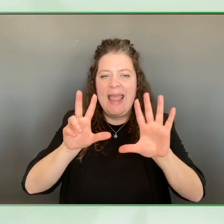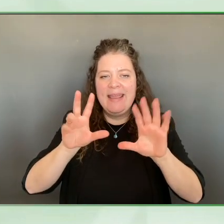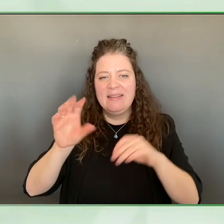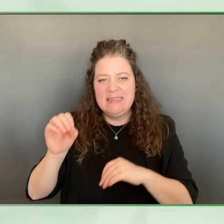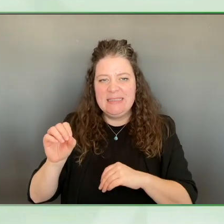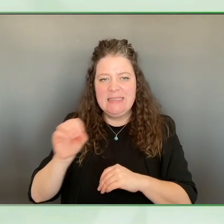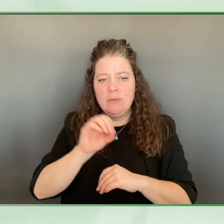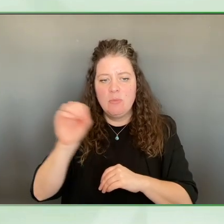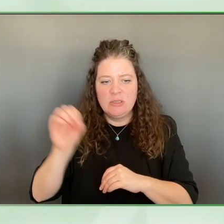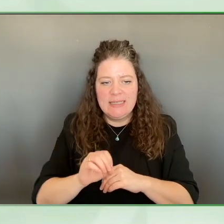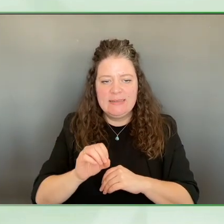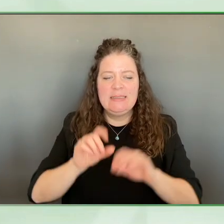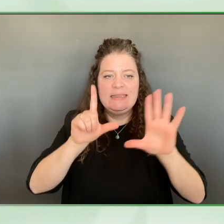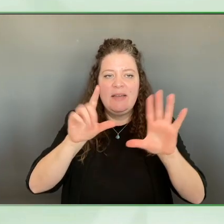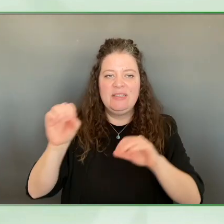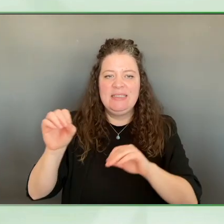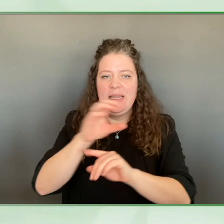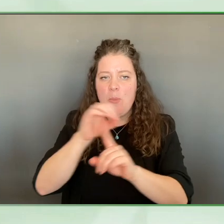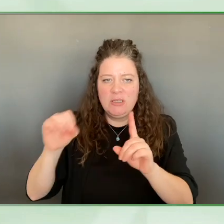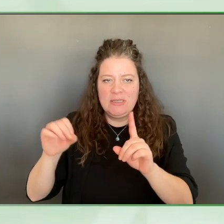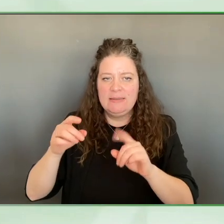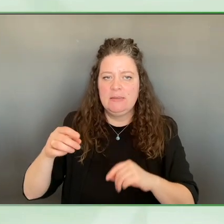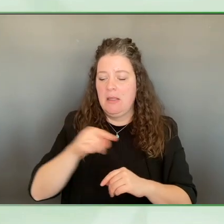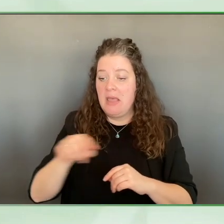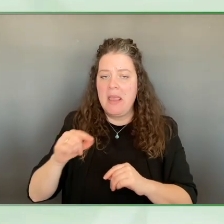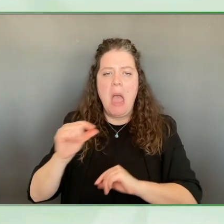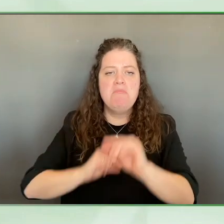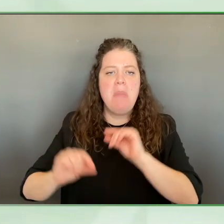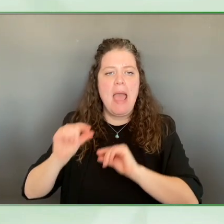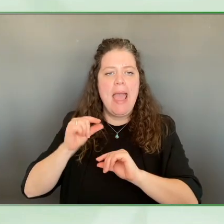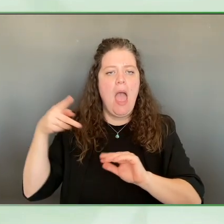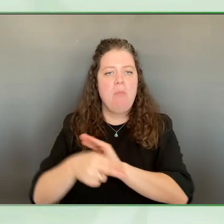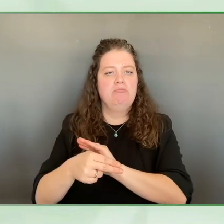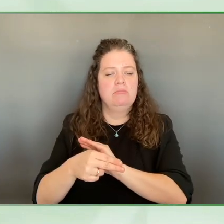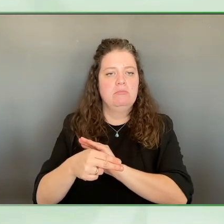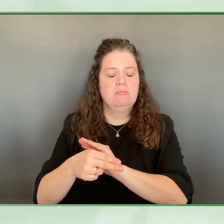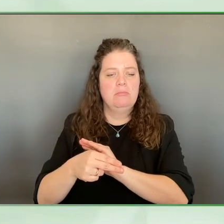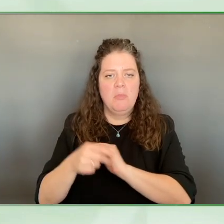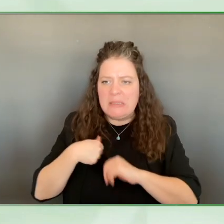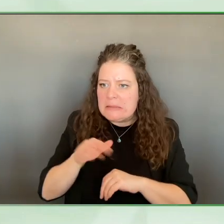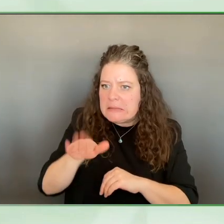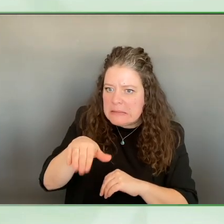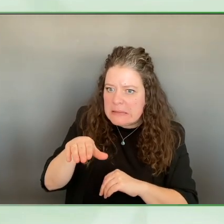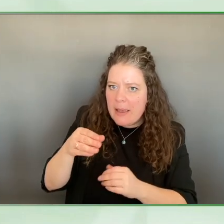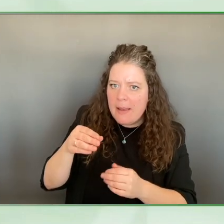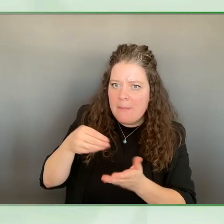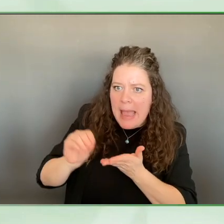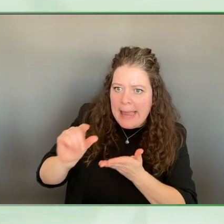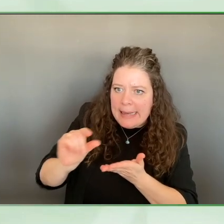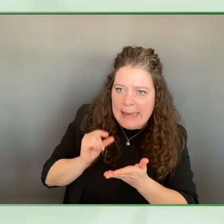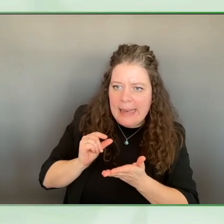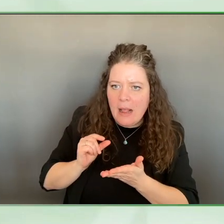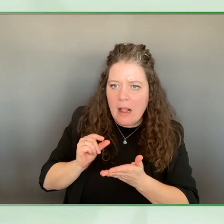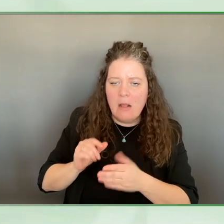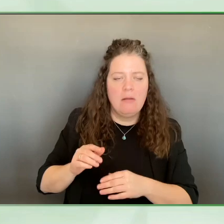ghosted us, kind of, because we understand the real necessity of people. People